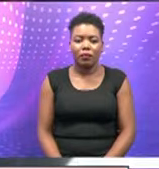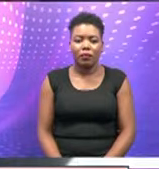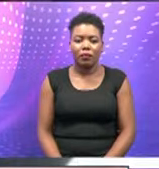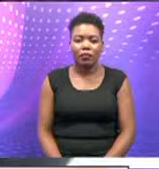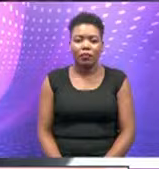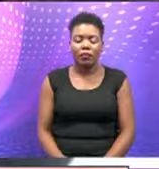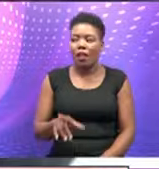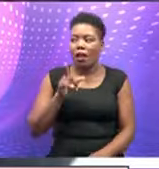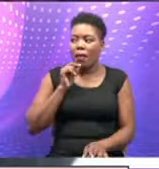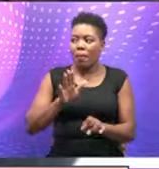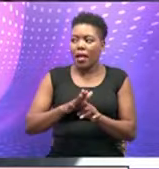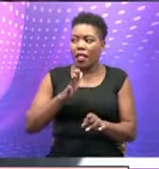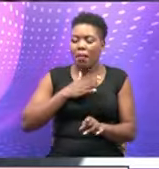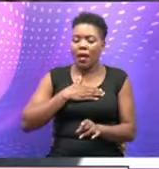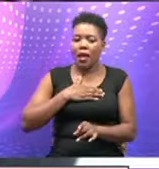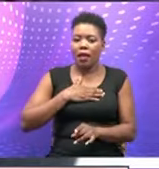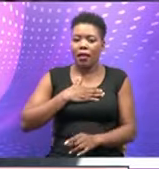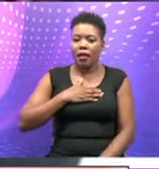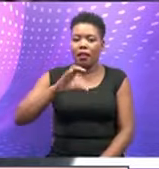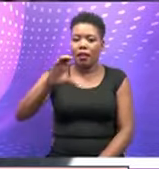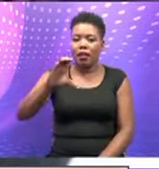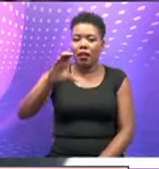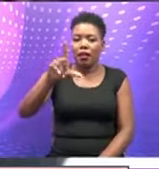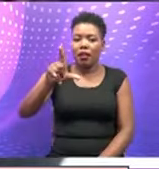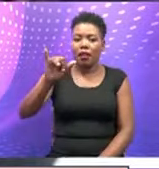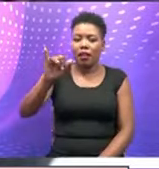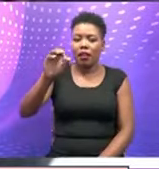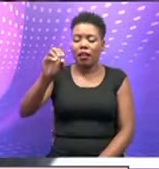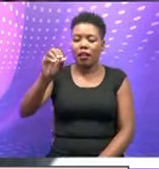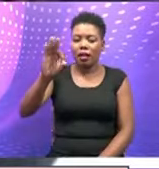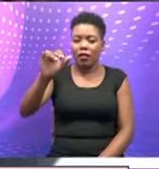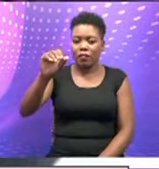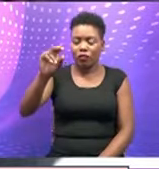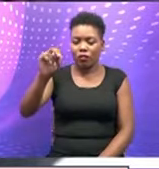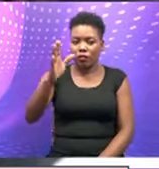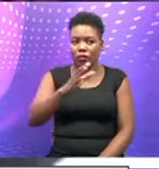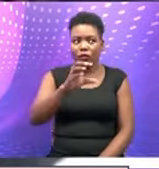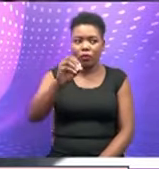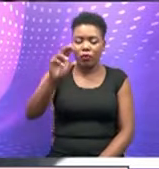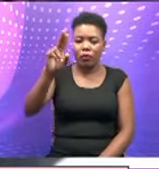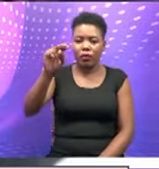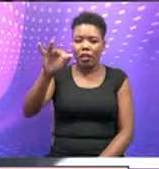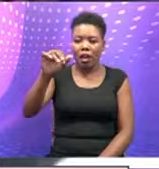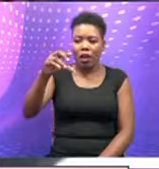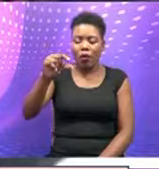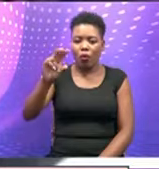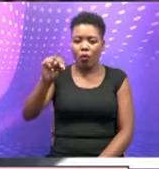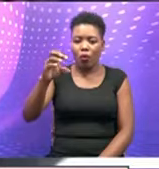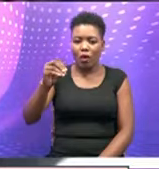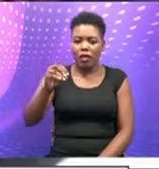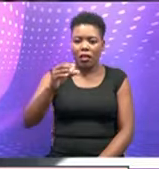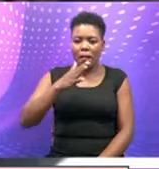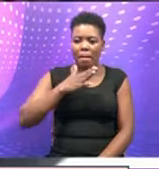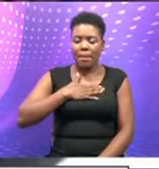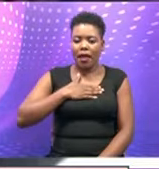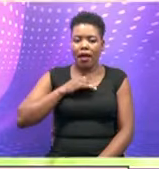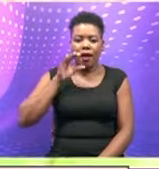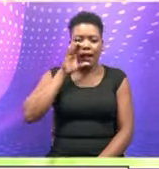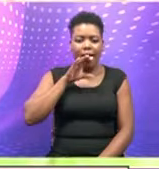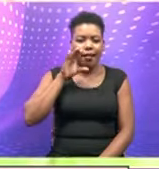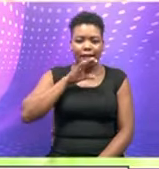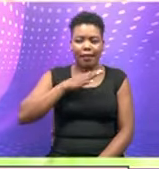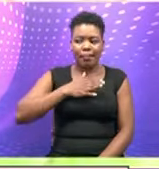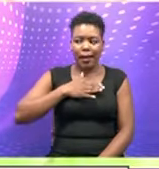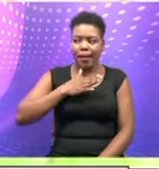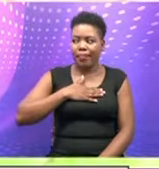Brother Cliffonce Onyango Omondi is one of us because he's my cousin. We